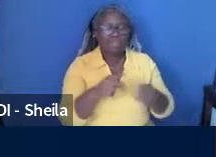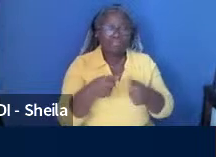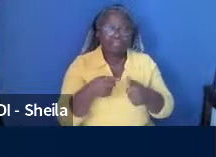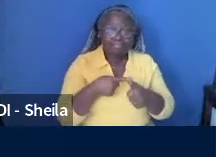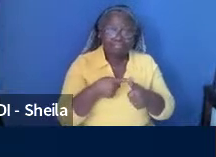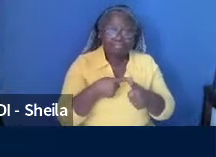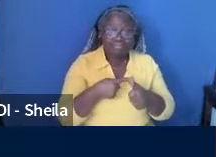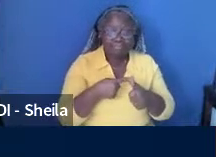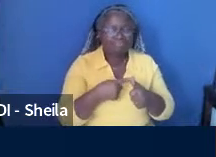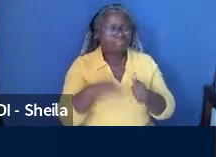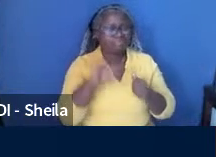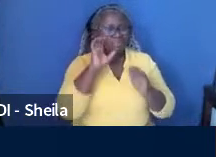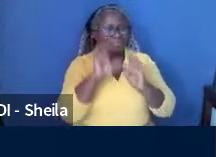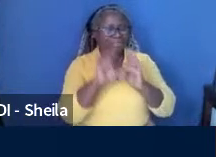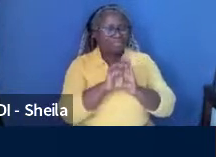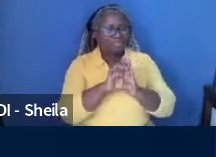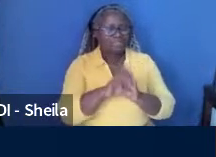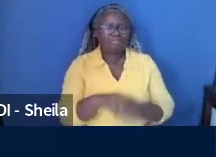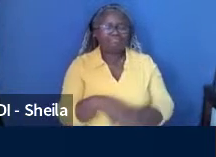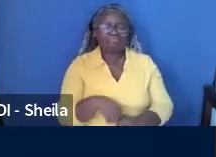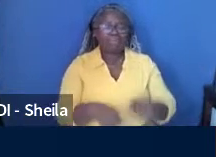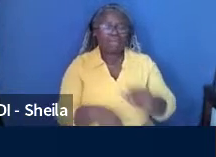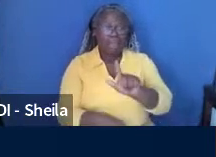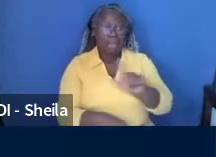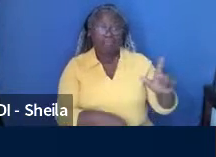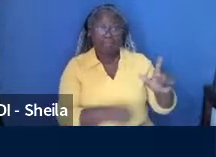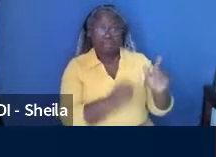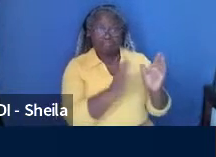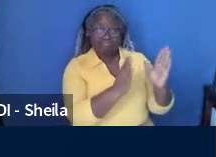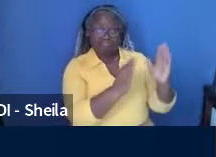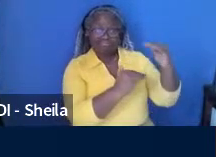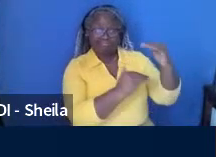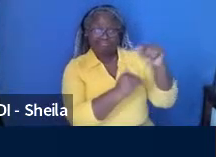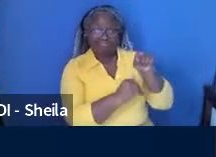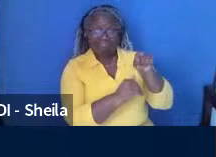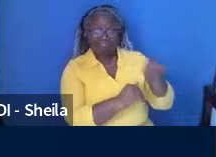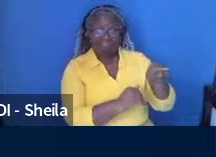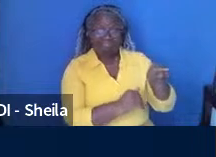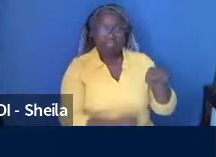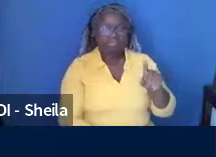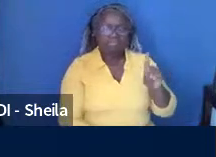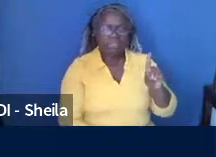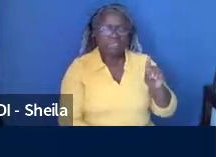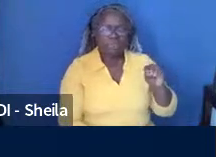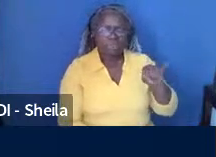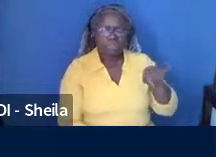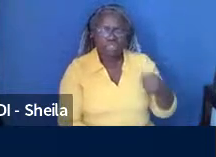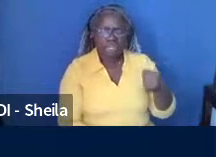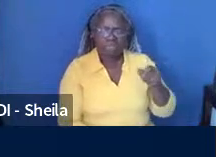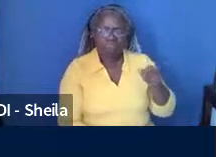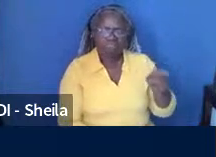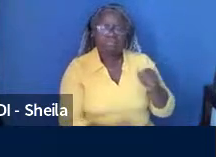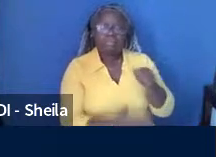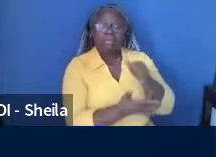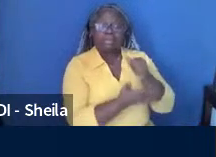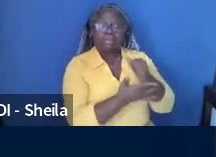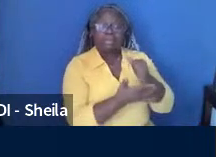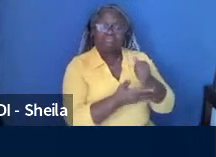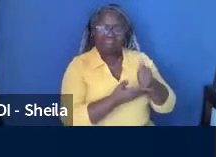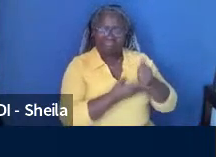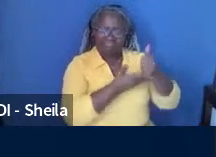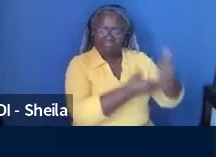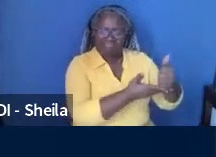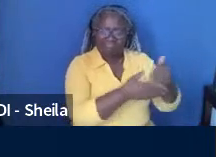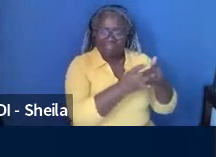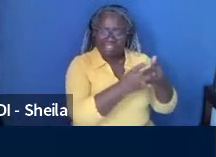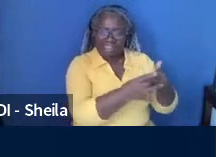this slide is the Department of Justice's Technical Assistance Guide on access to medical care for individuals with mobility disabilities.